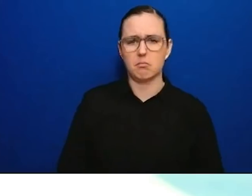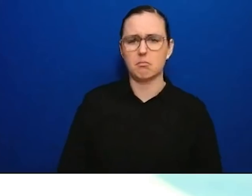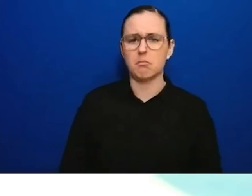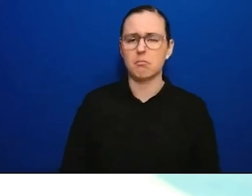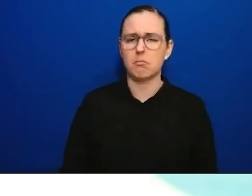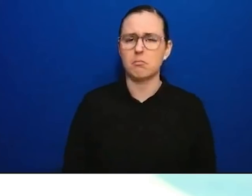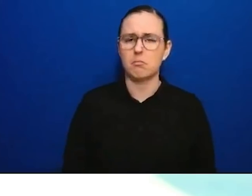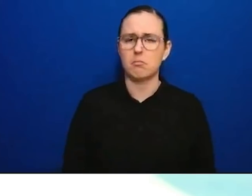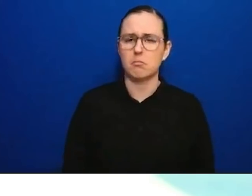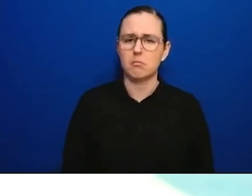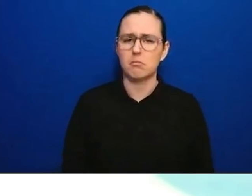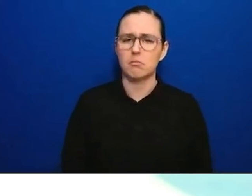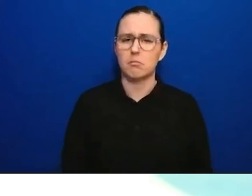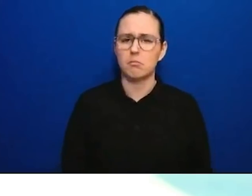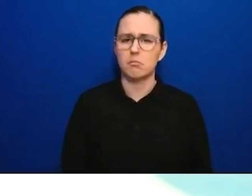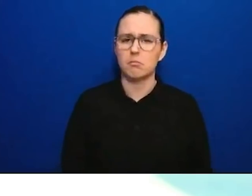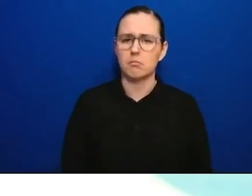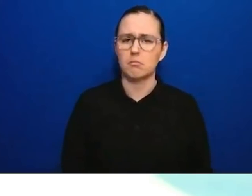Sorry.